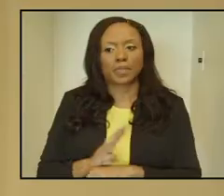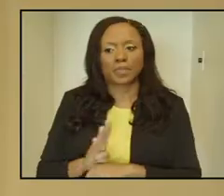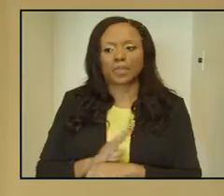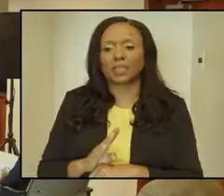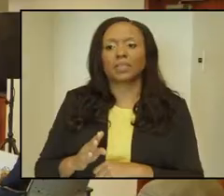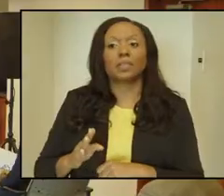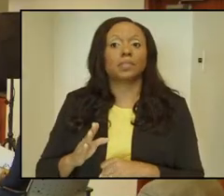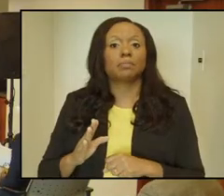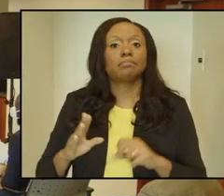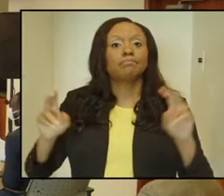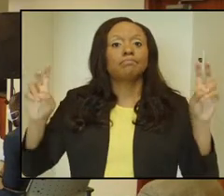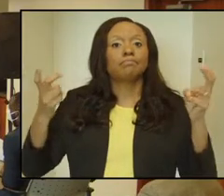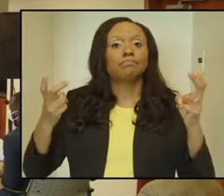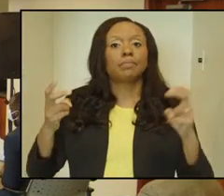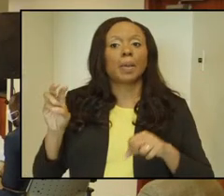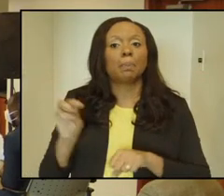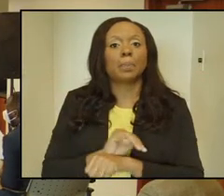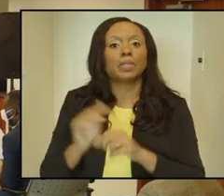remarks.